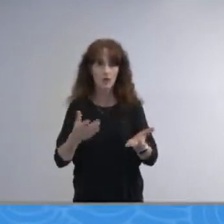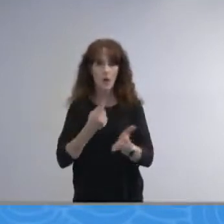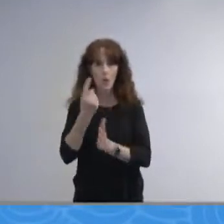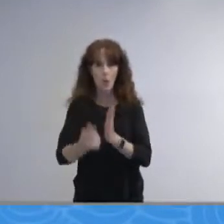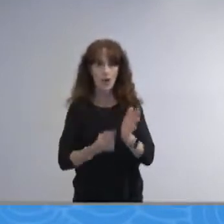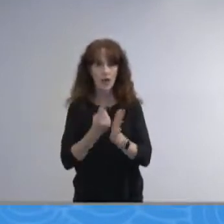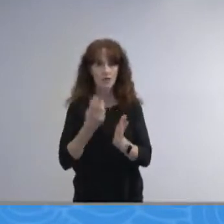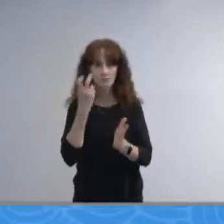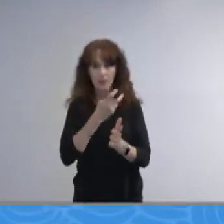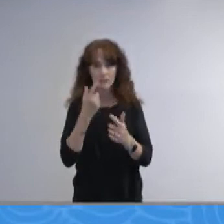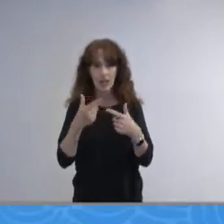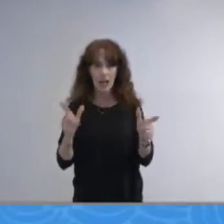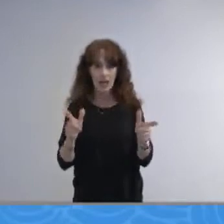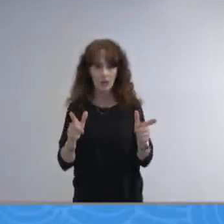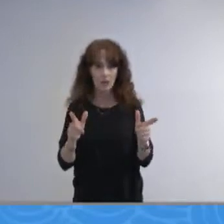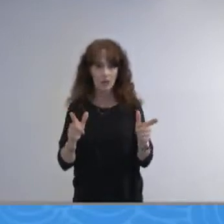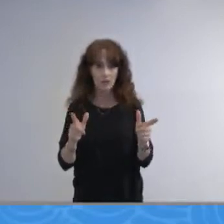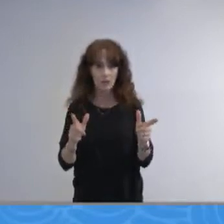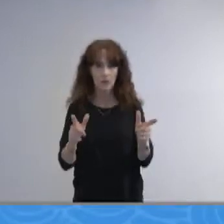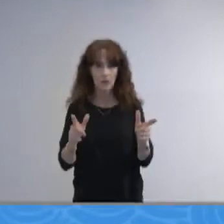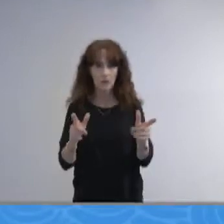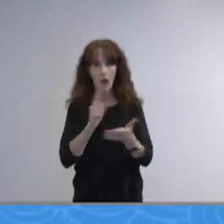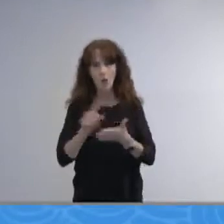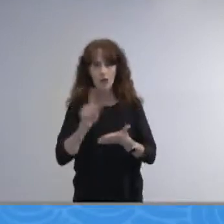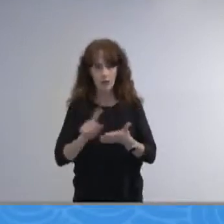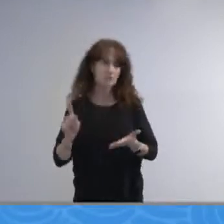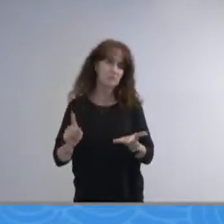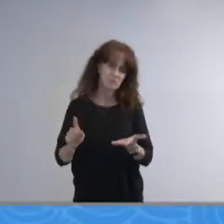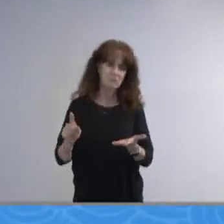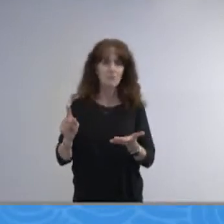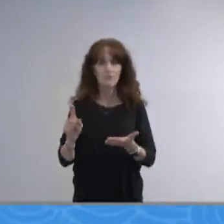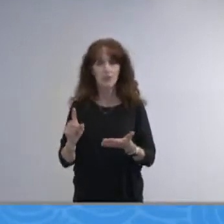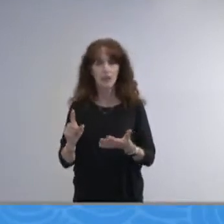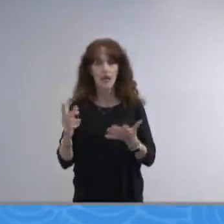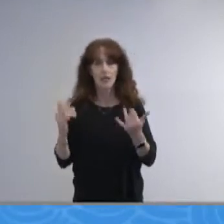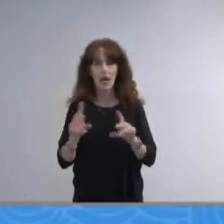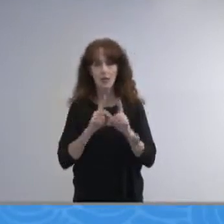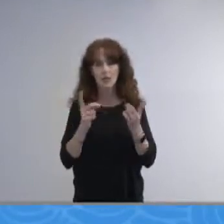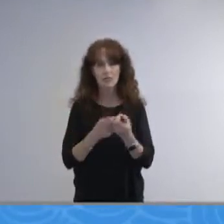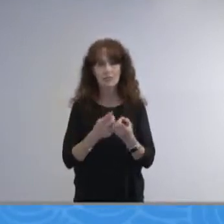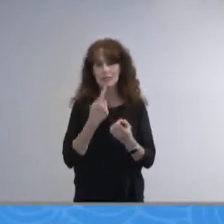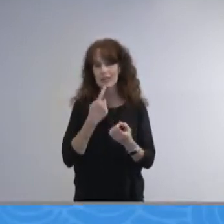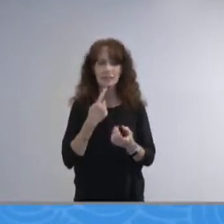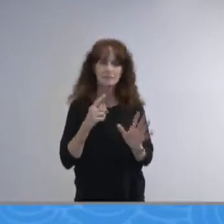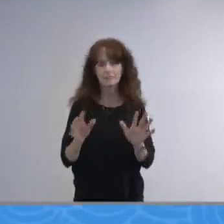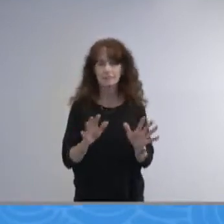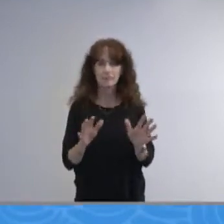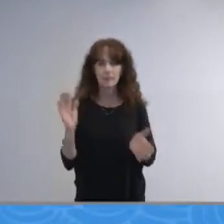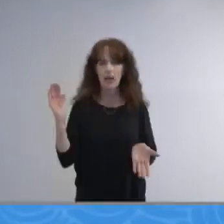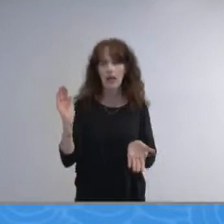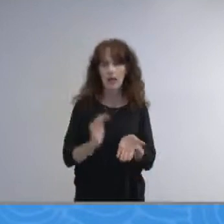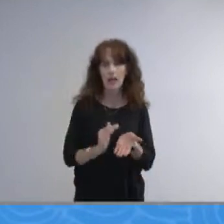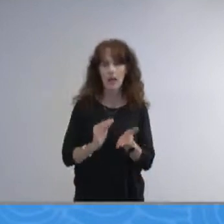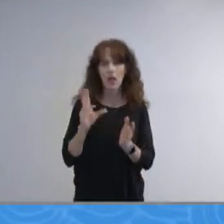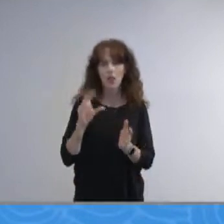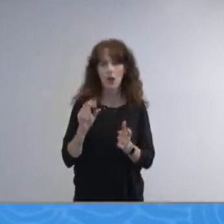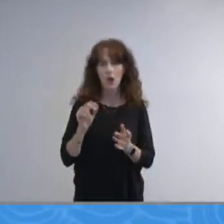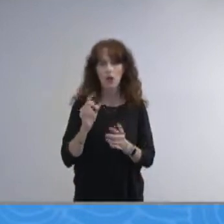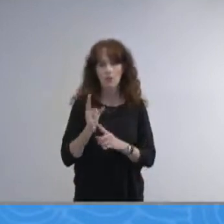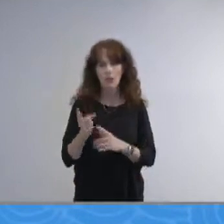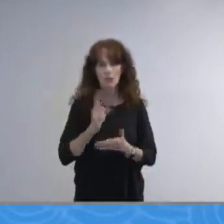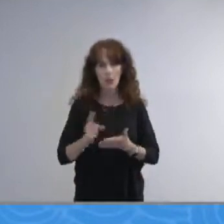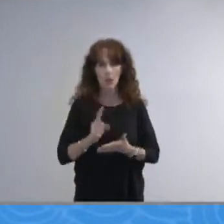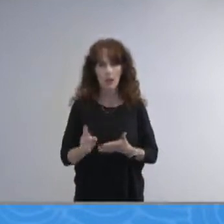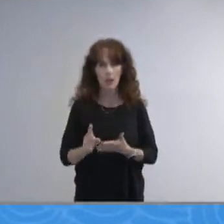hour of speech and language, which I always go to a week. And now the district is saying they want to reduce it to 30 minutes a